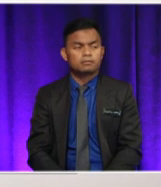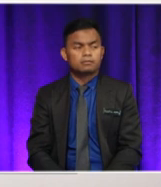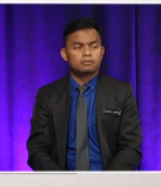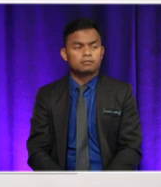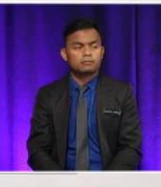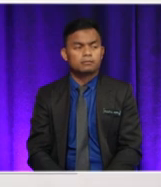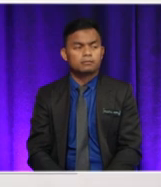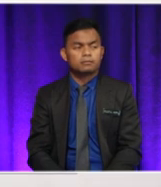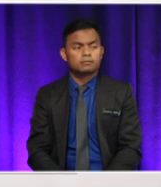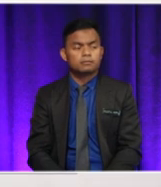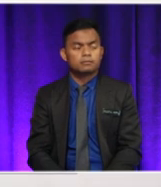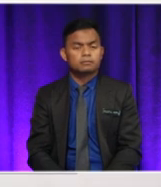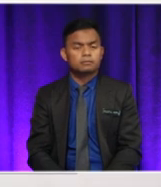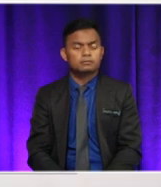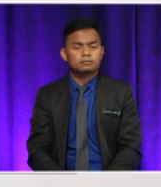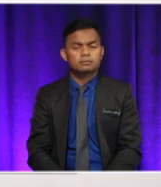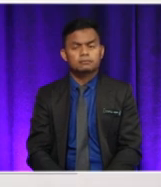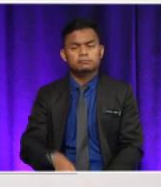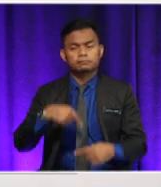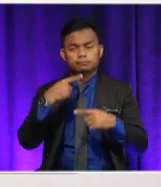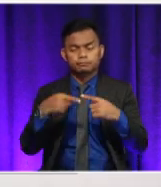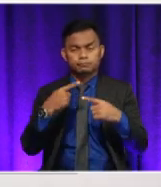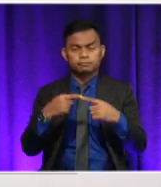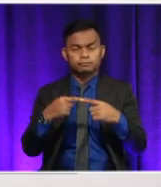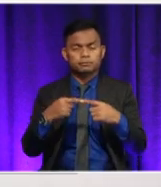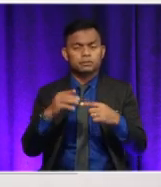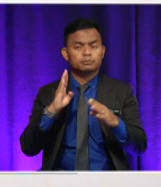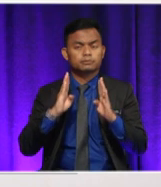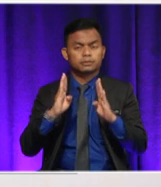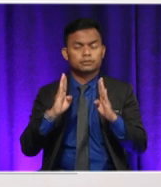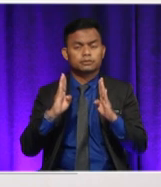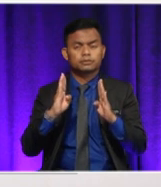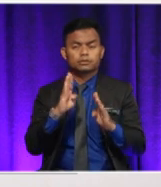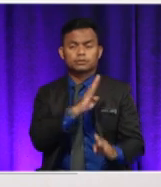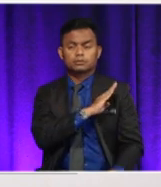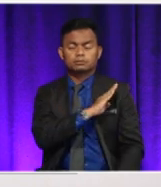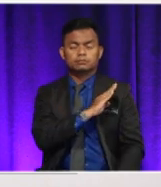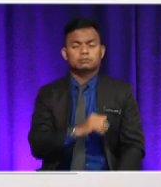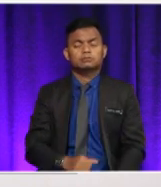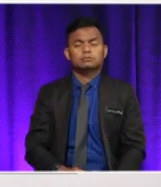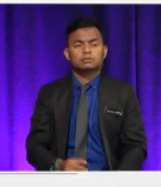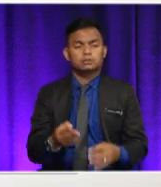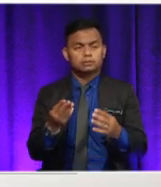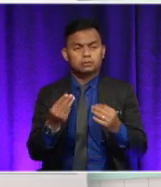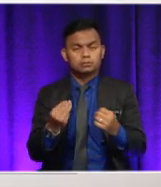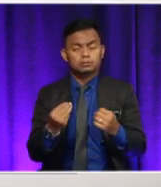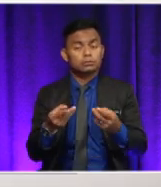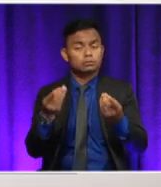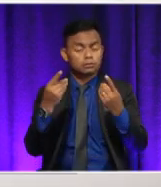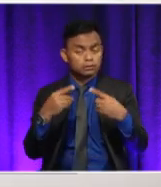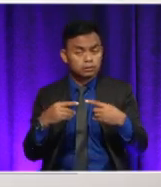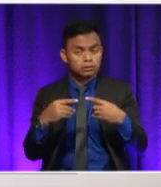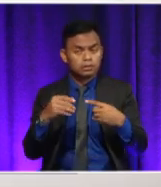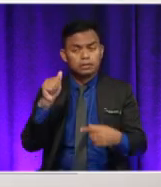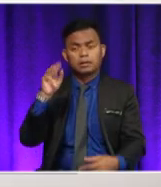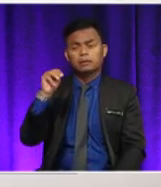So, when British explorer Ed Stafford announced that he wanted to become the first person to walk the 4,000-mile length of the